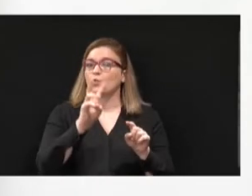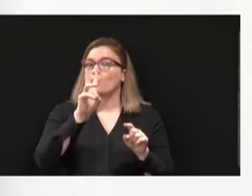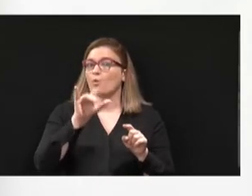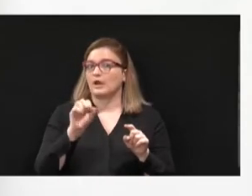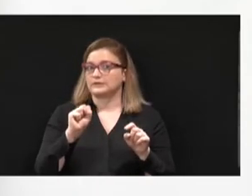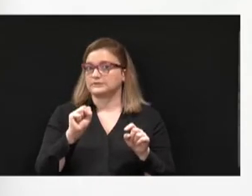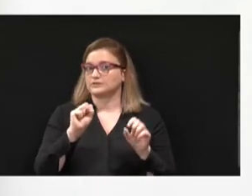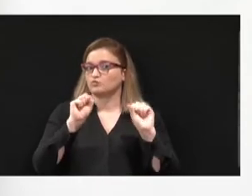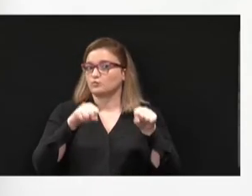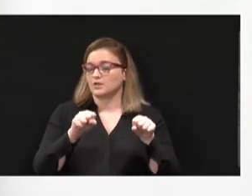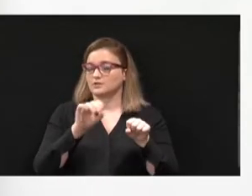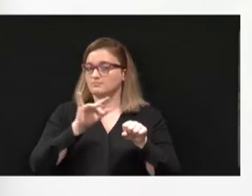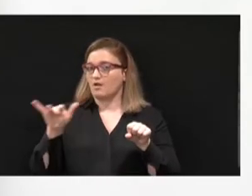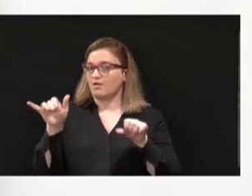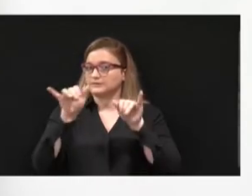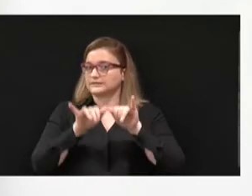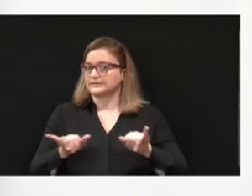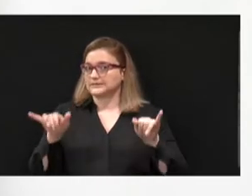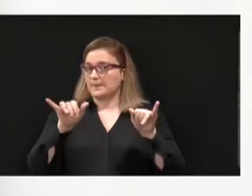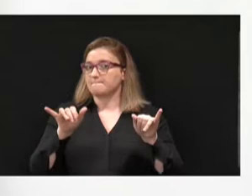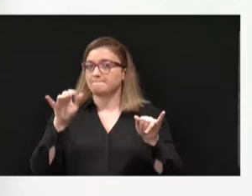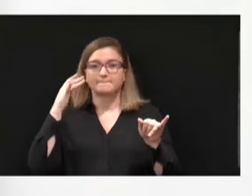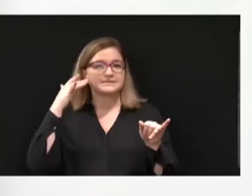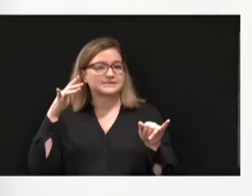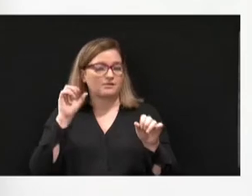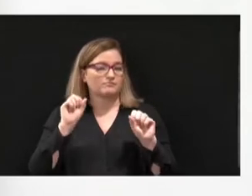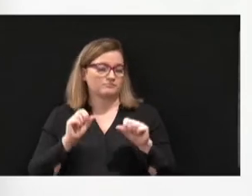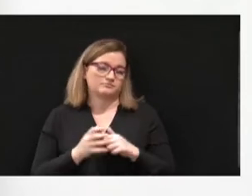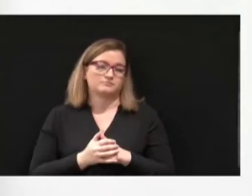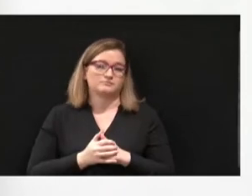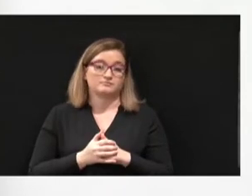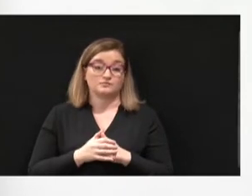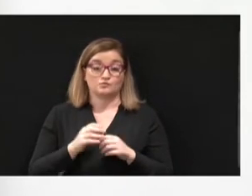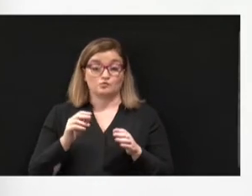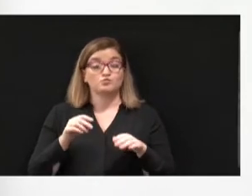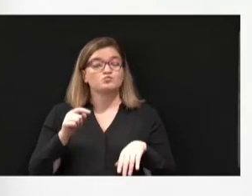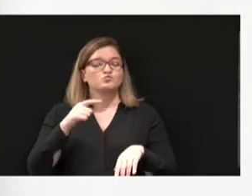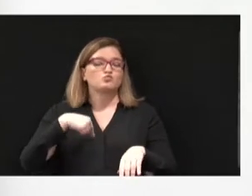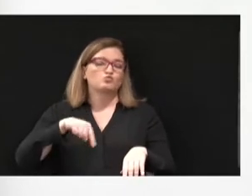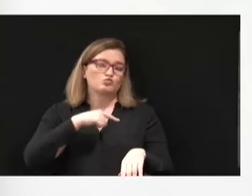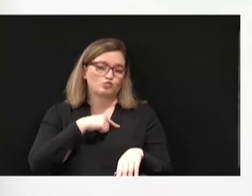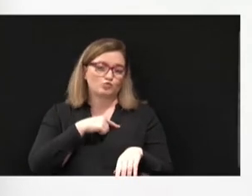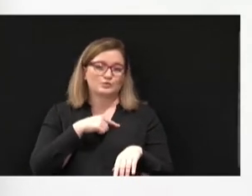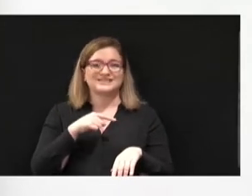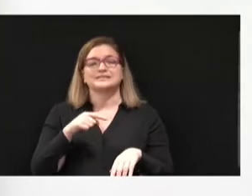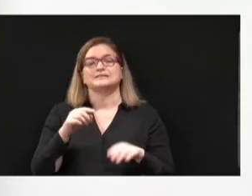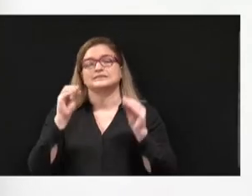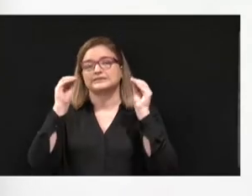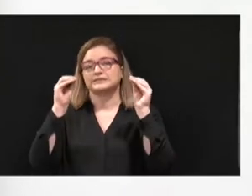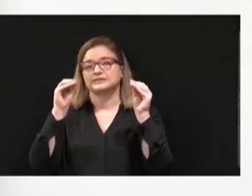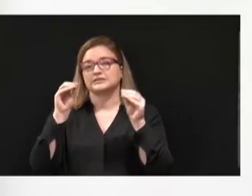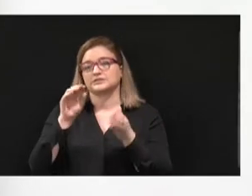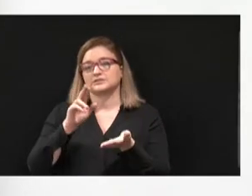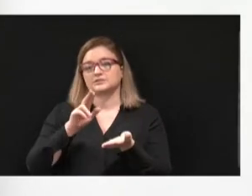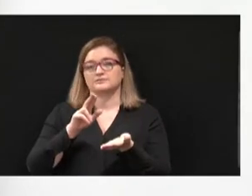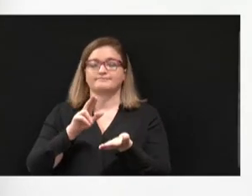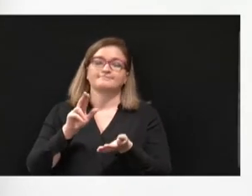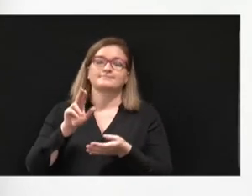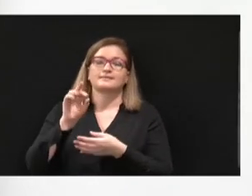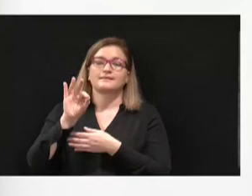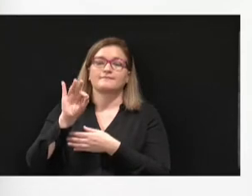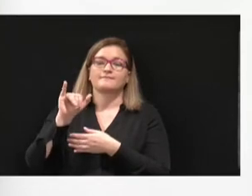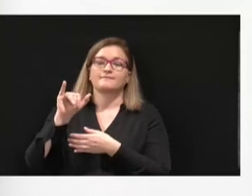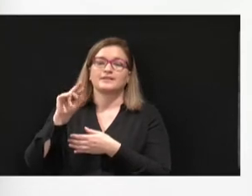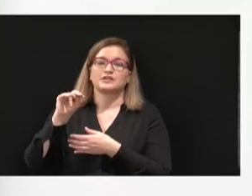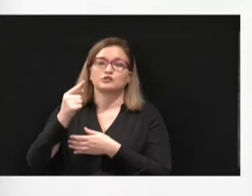makes it challenging. We teach finger spelling to help with spelling, which we will get to more in depth